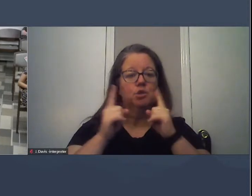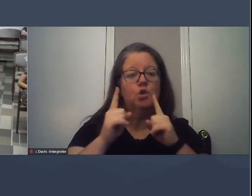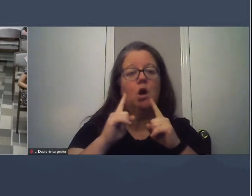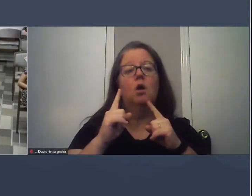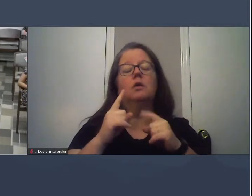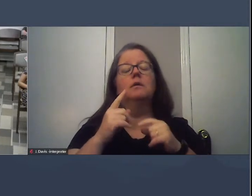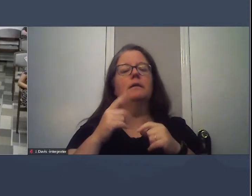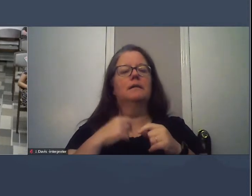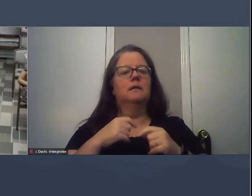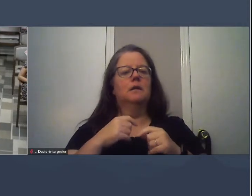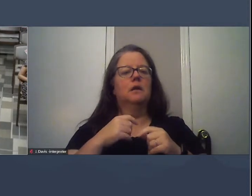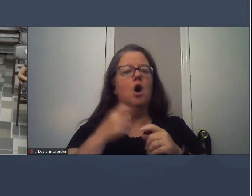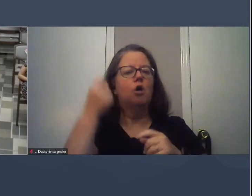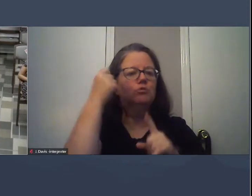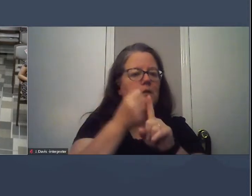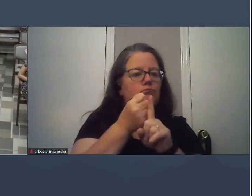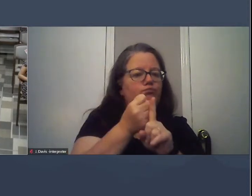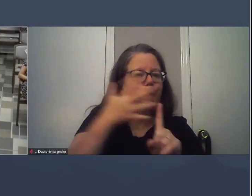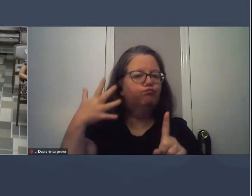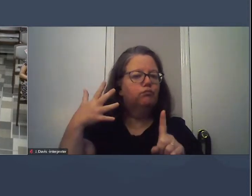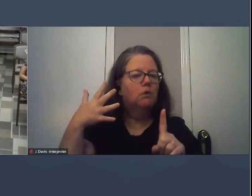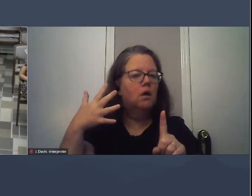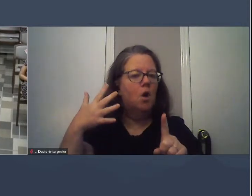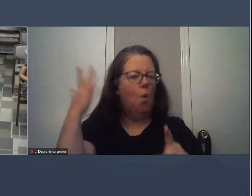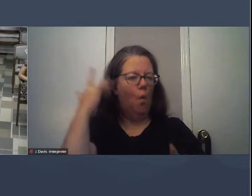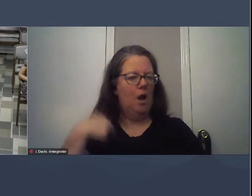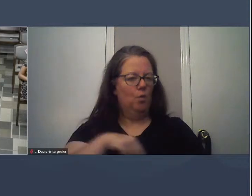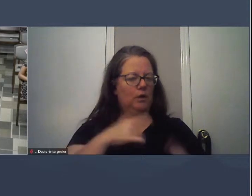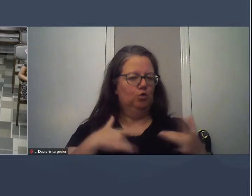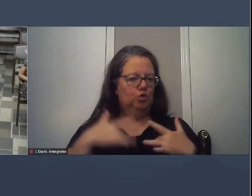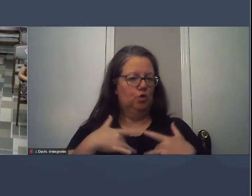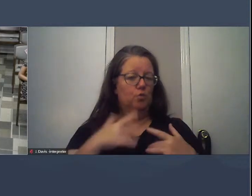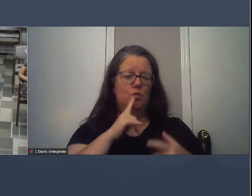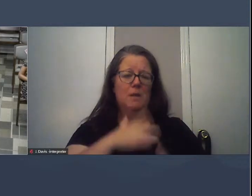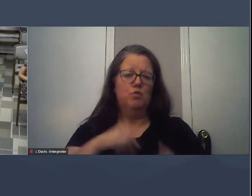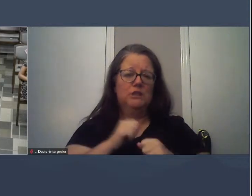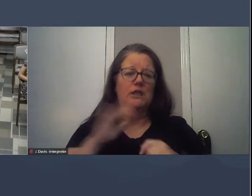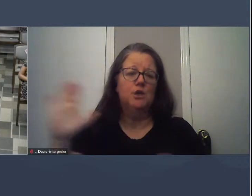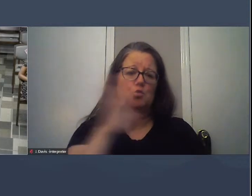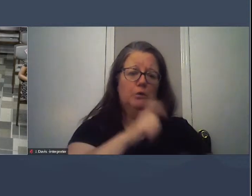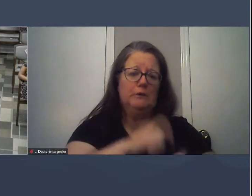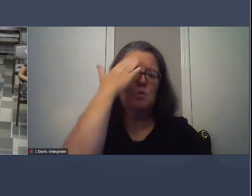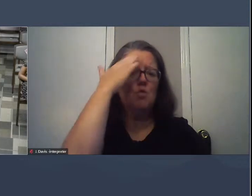to what may be of concern here. We appreciate your time. I know you all are very busy.